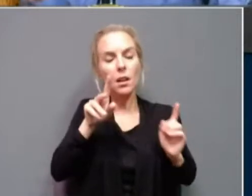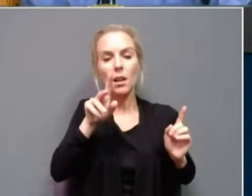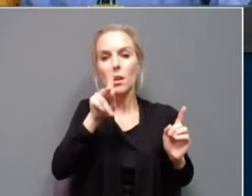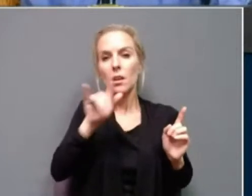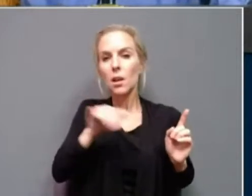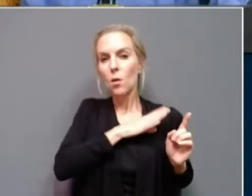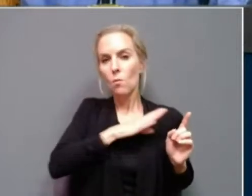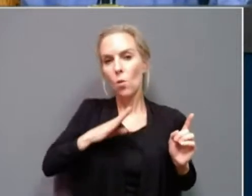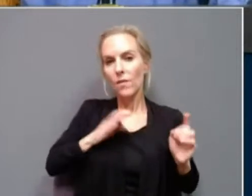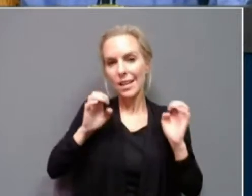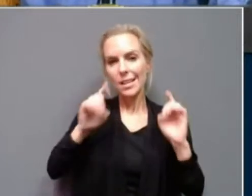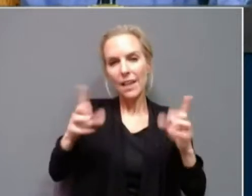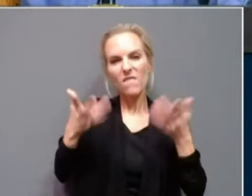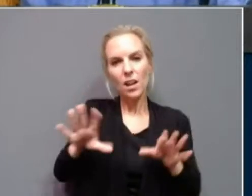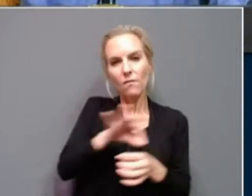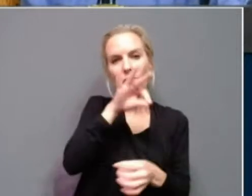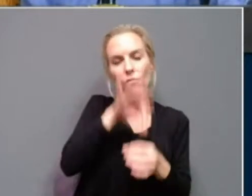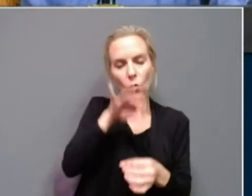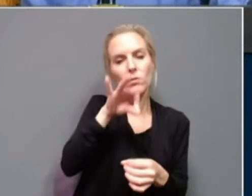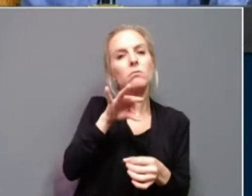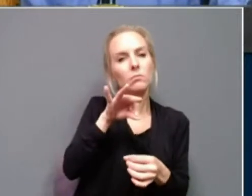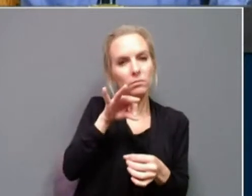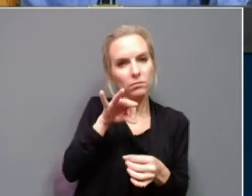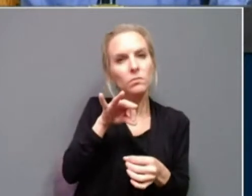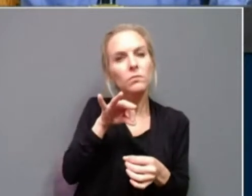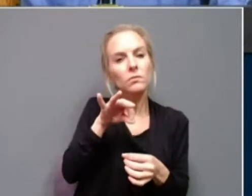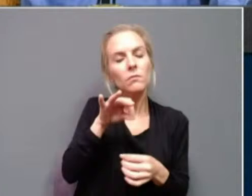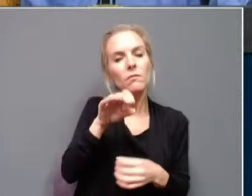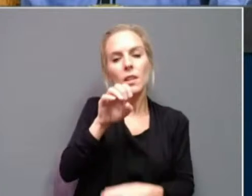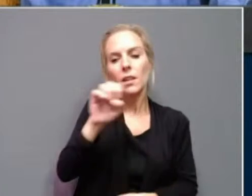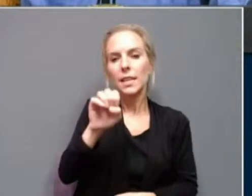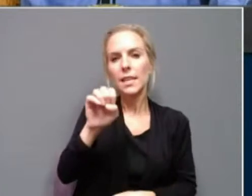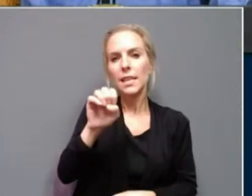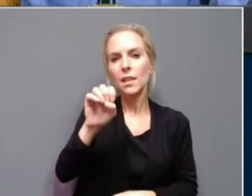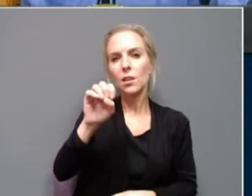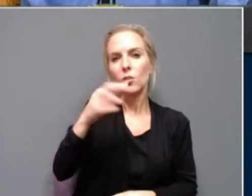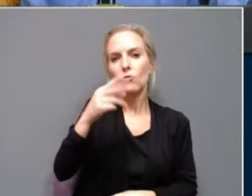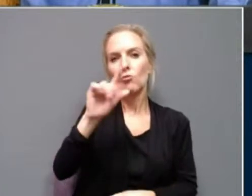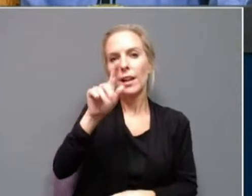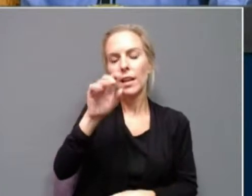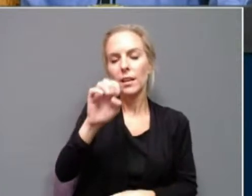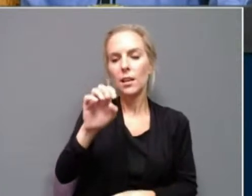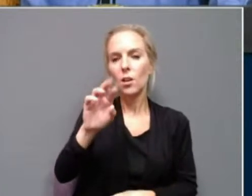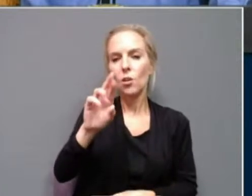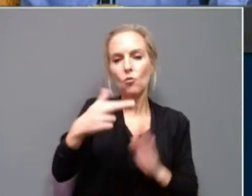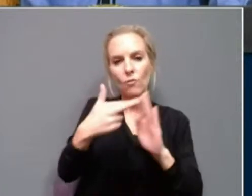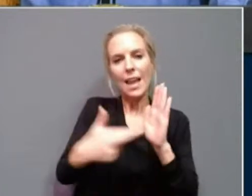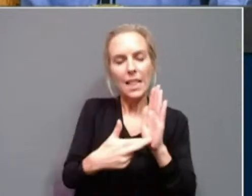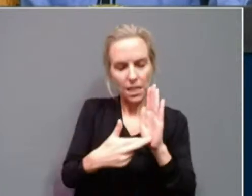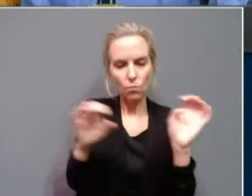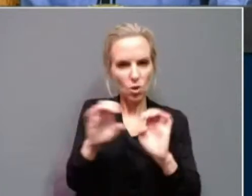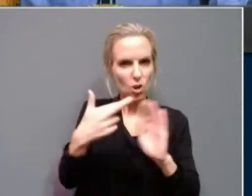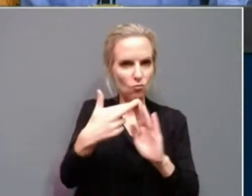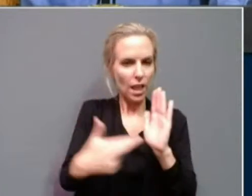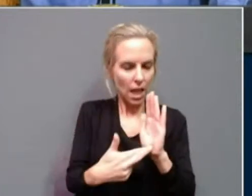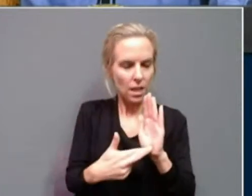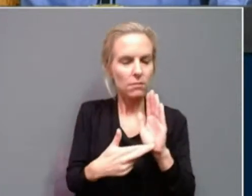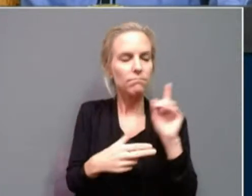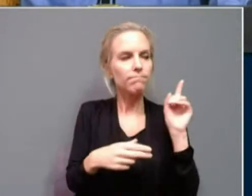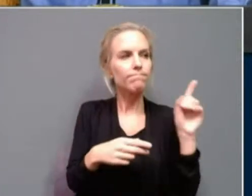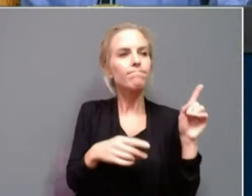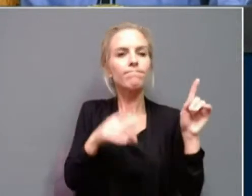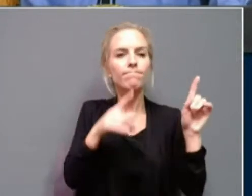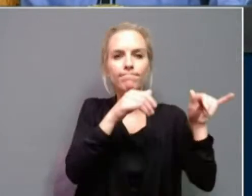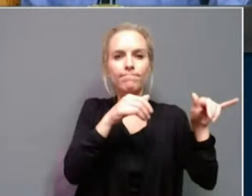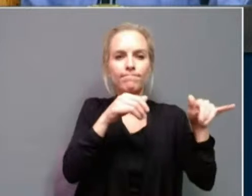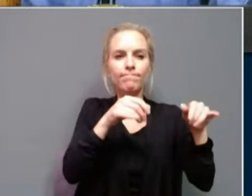to have an e-reg unanimously that says the same. We have to do